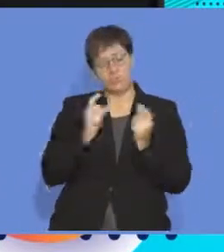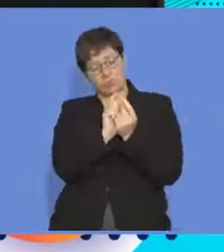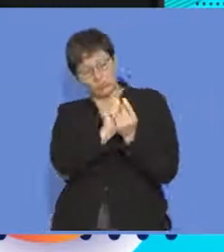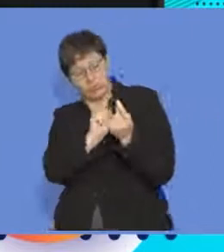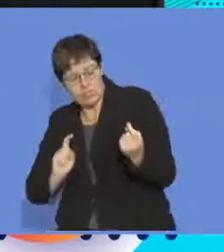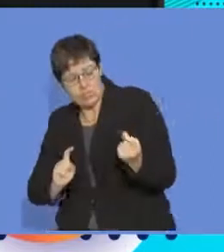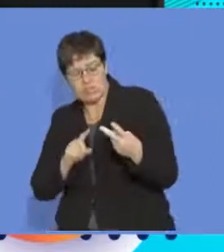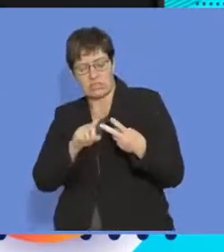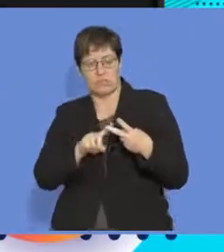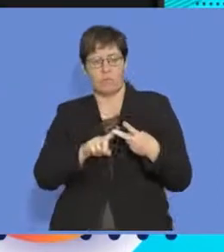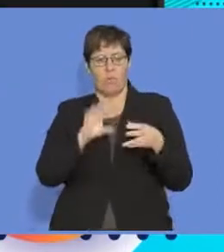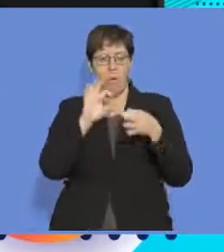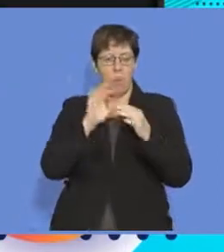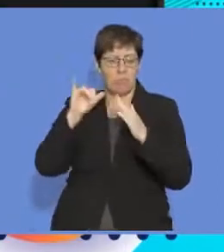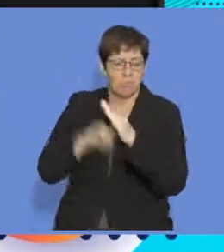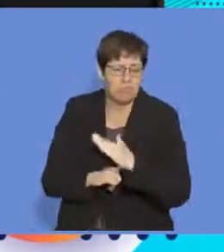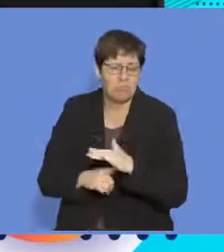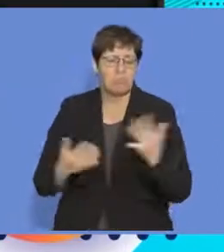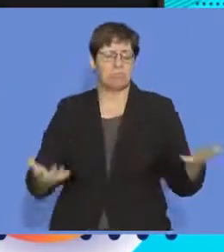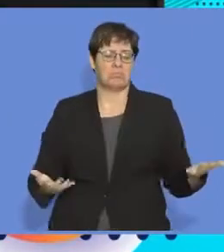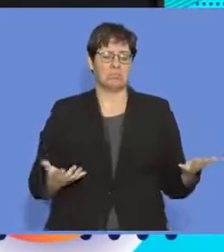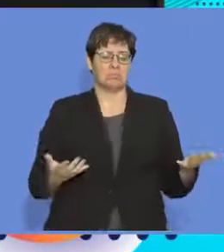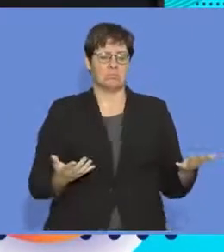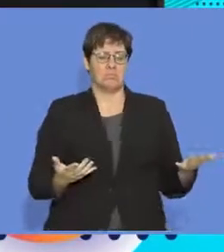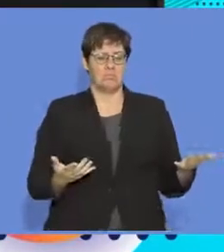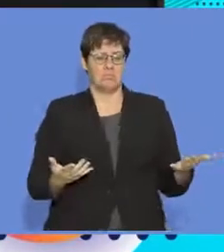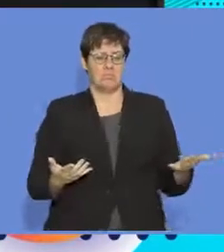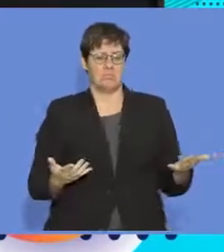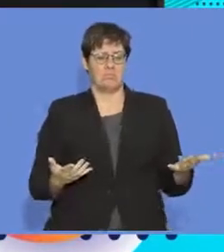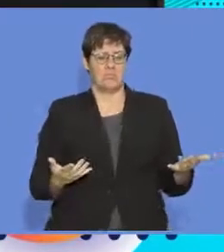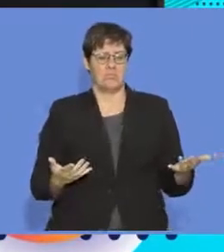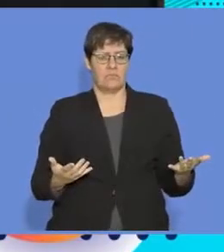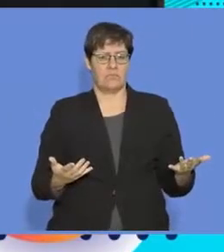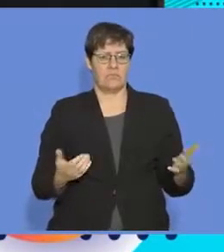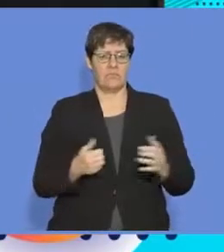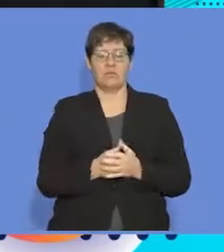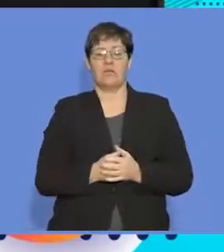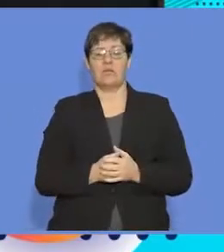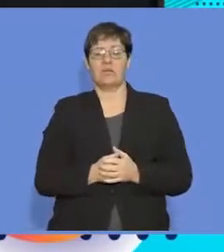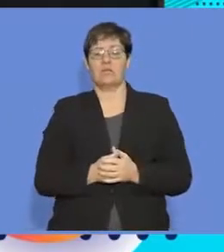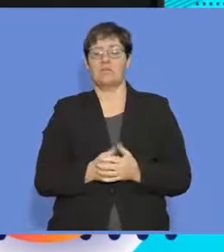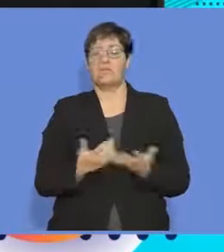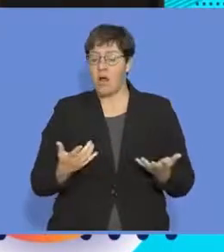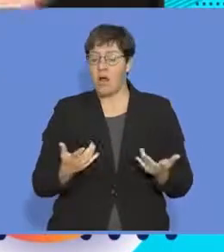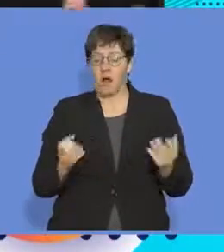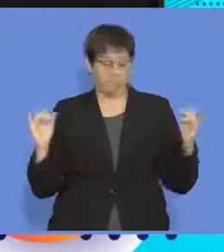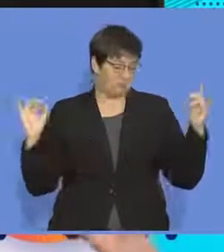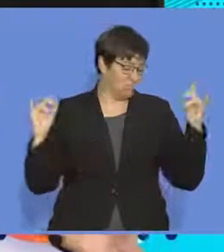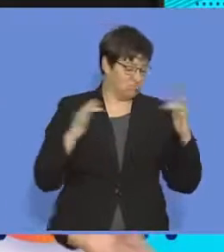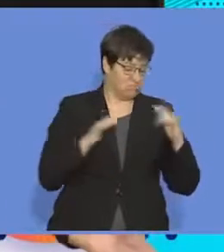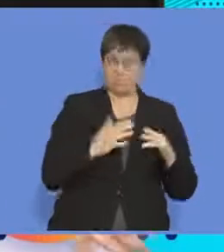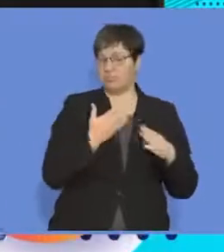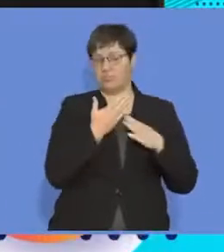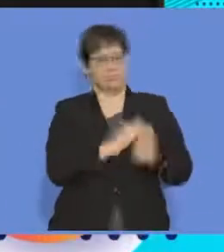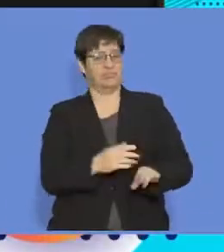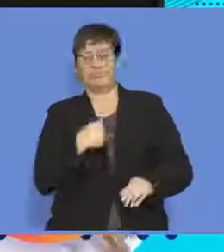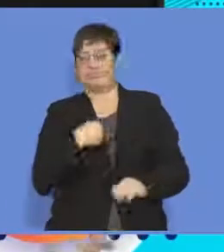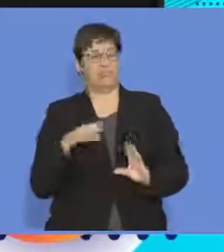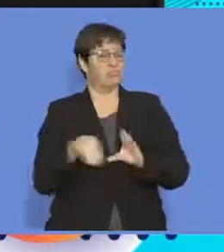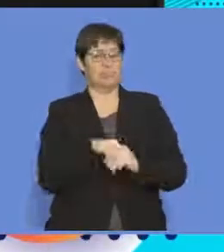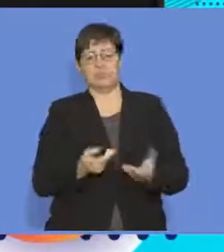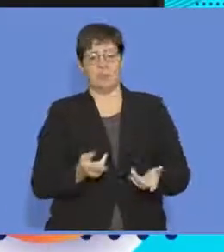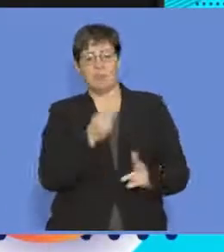distance. I spend most of my time at home, okay? I avoid large gathering. Surely you